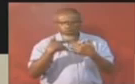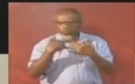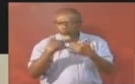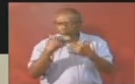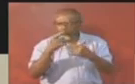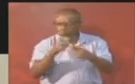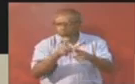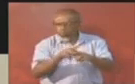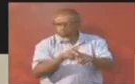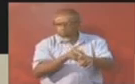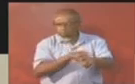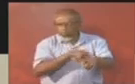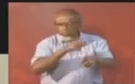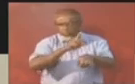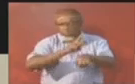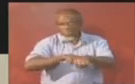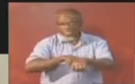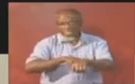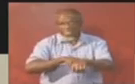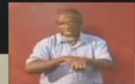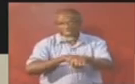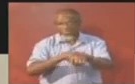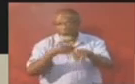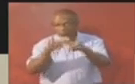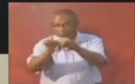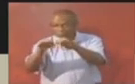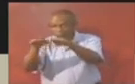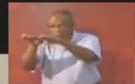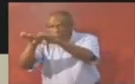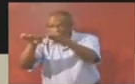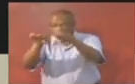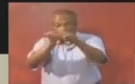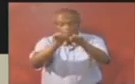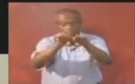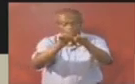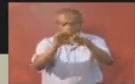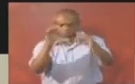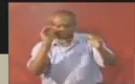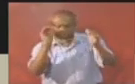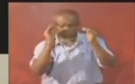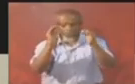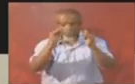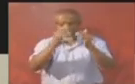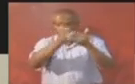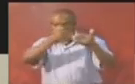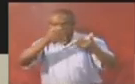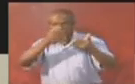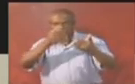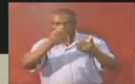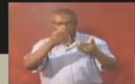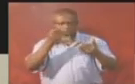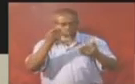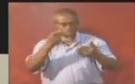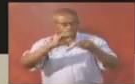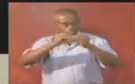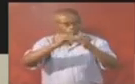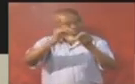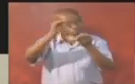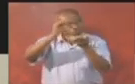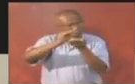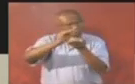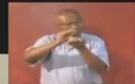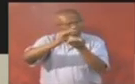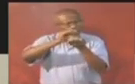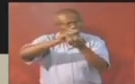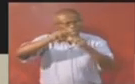public health restrictions, and indeed a curfew. Compared to a previous period, we were reporting smaller numbers of infections, and